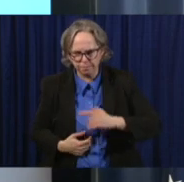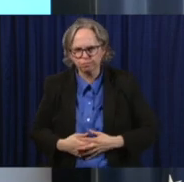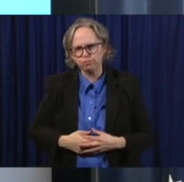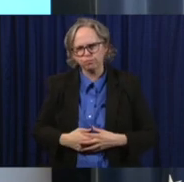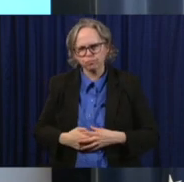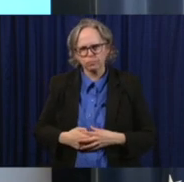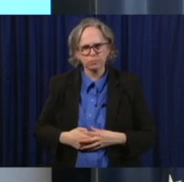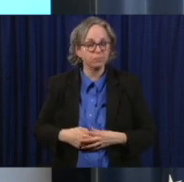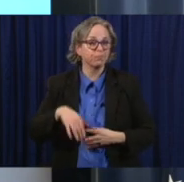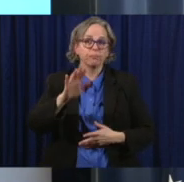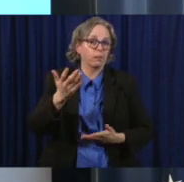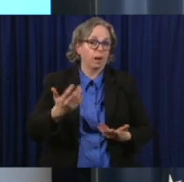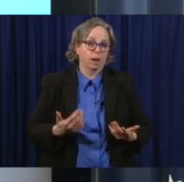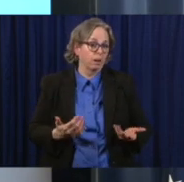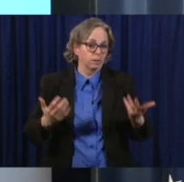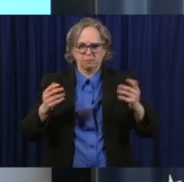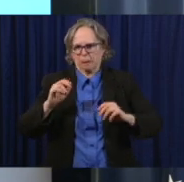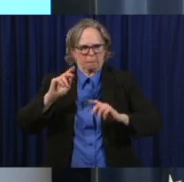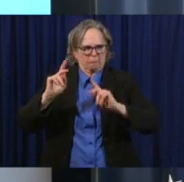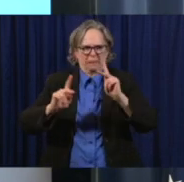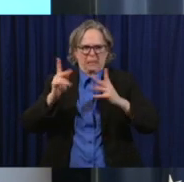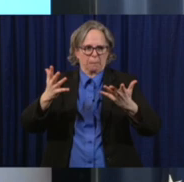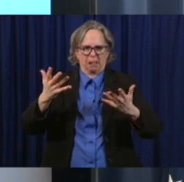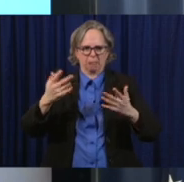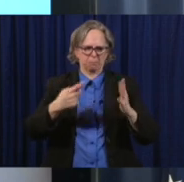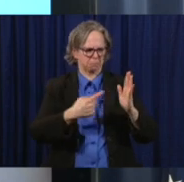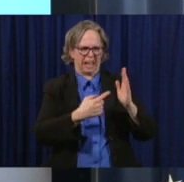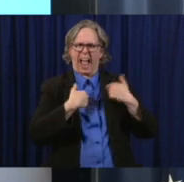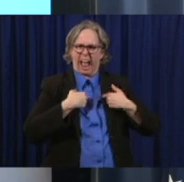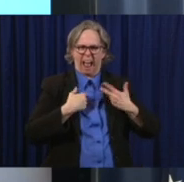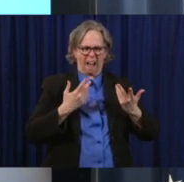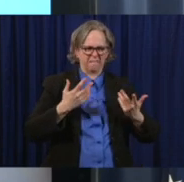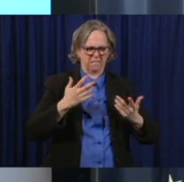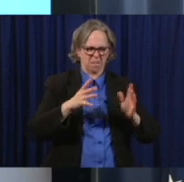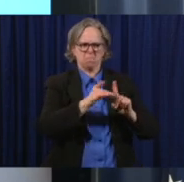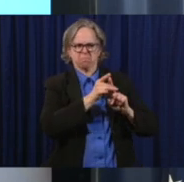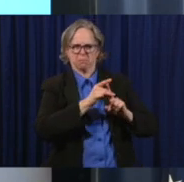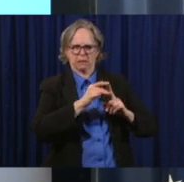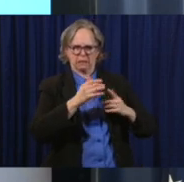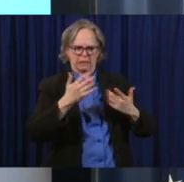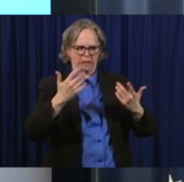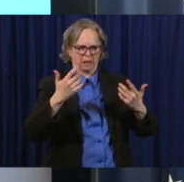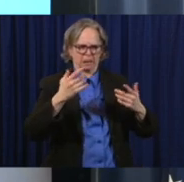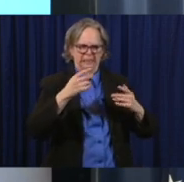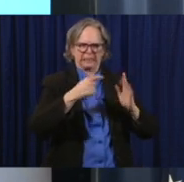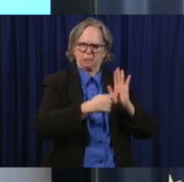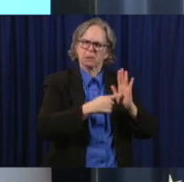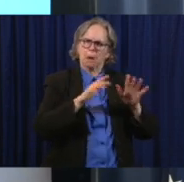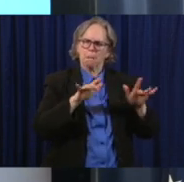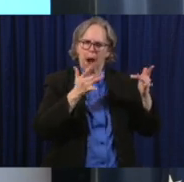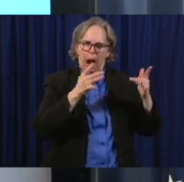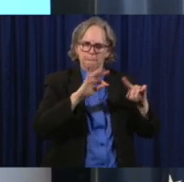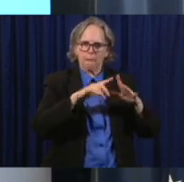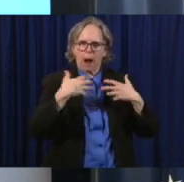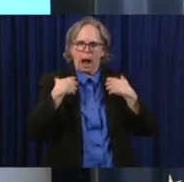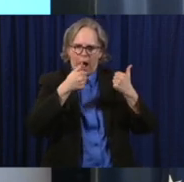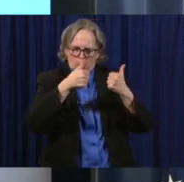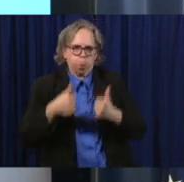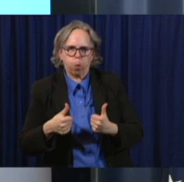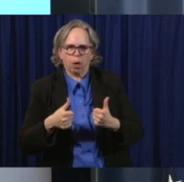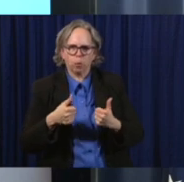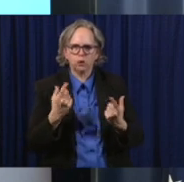developing more significant symptoms and need to go to the hospital. We don't want that to be something that's decided at the last minute and that